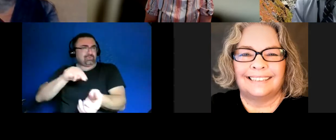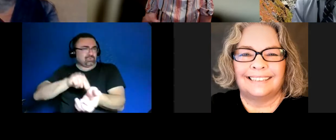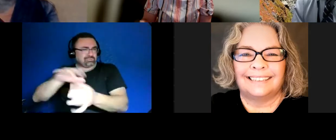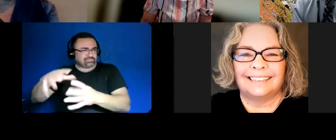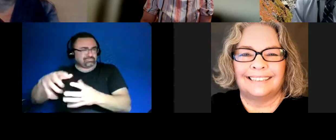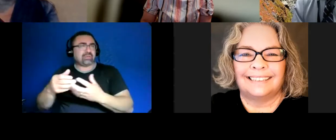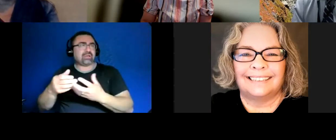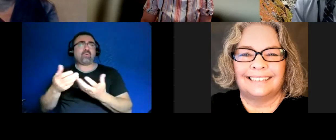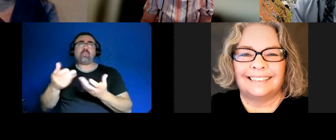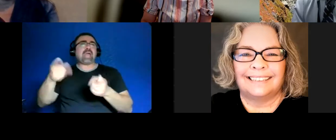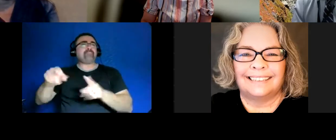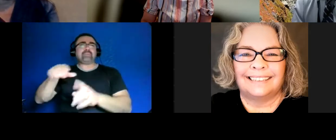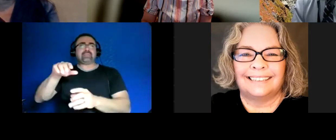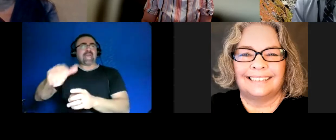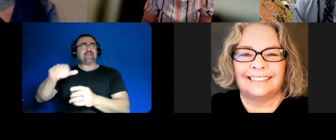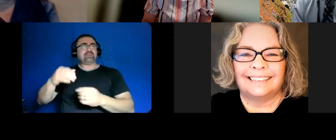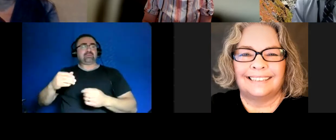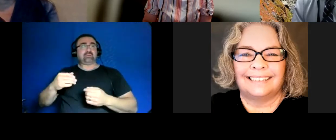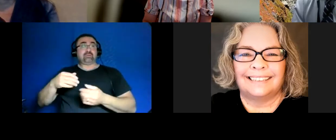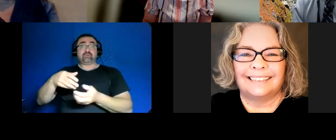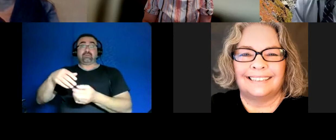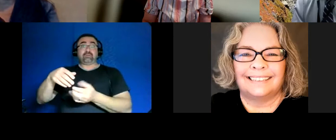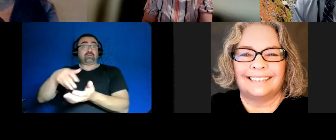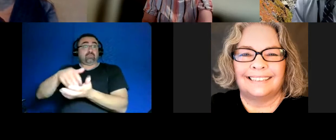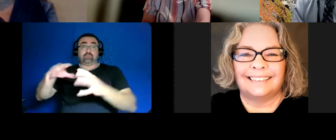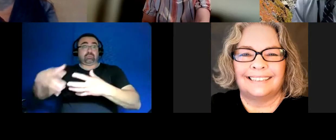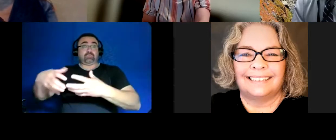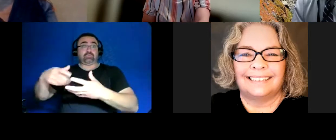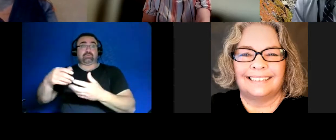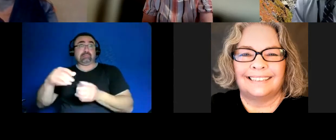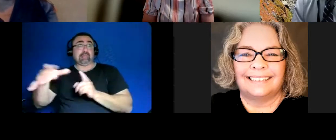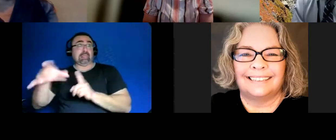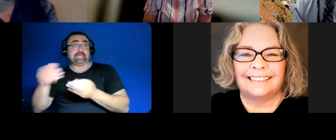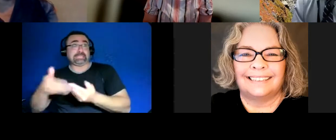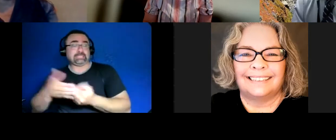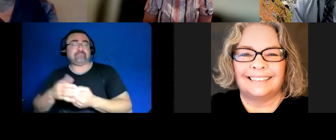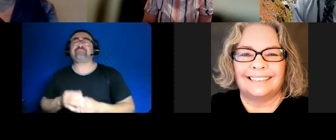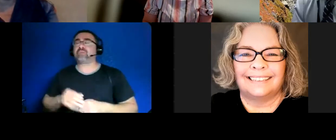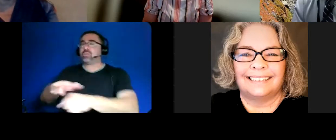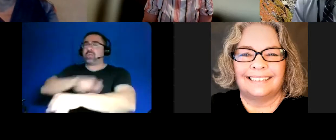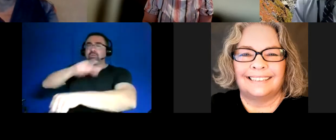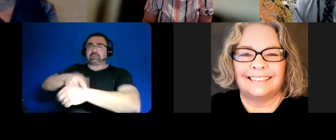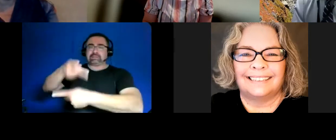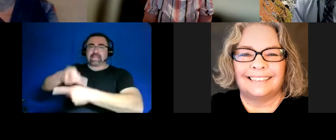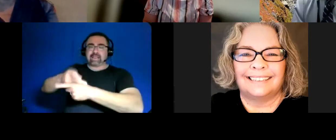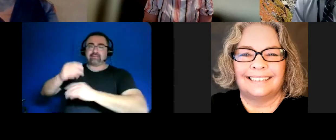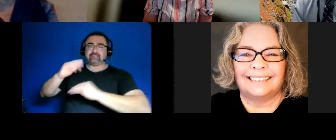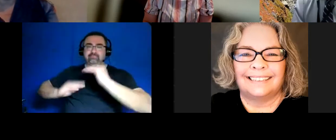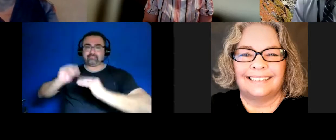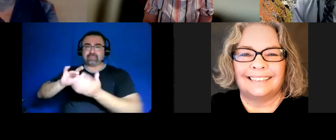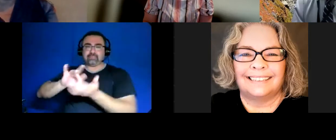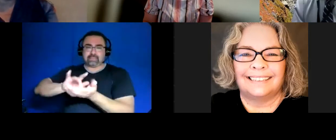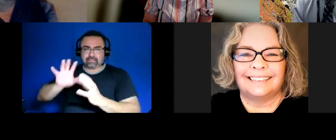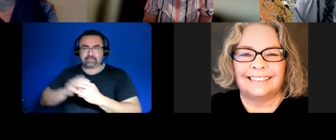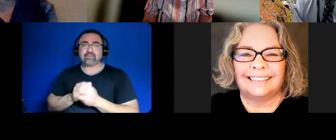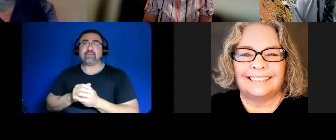group? Well, the good thing is that the long-term care facilities were among those that